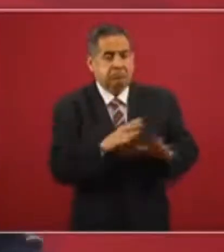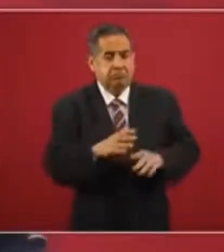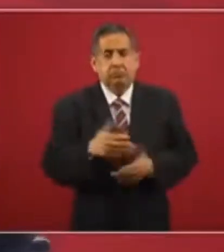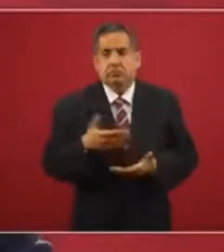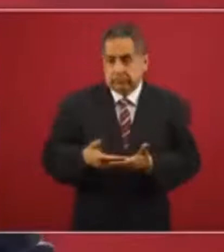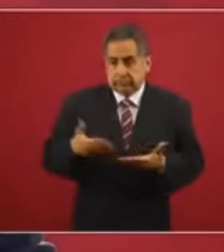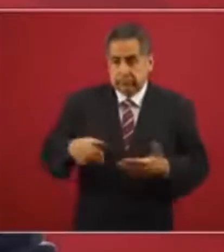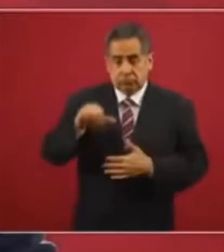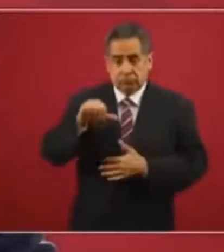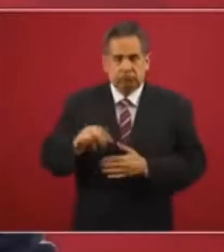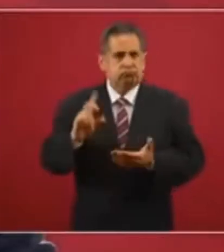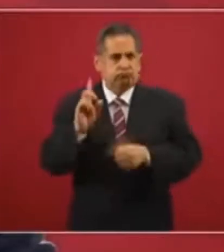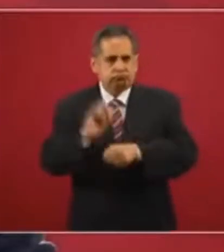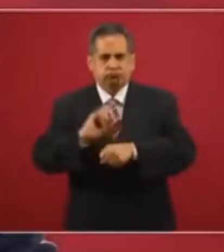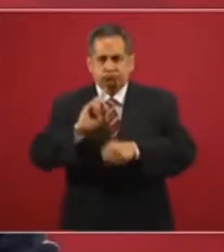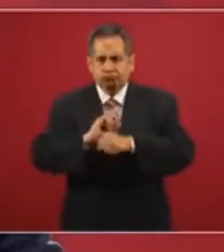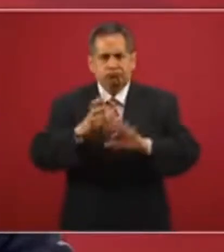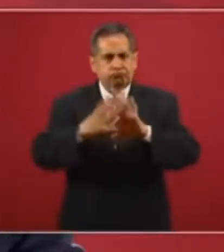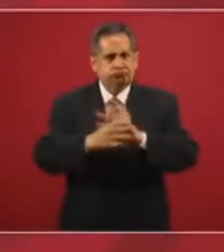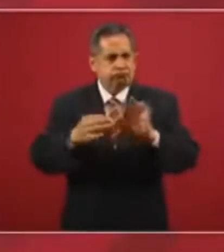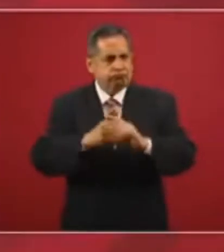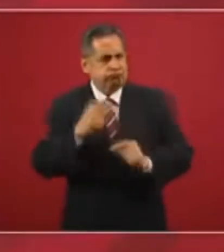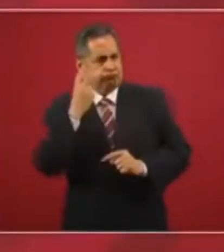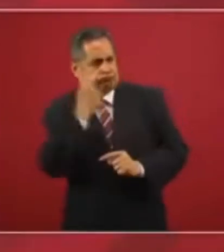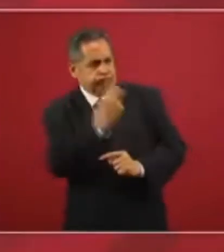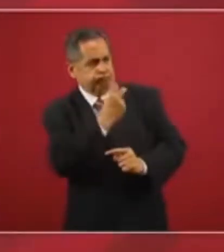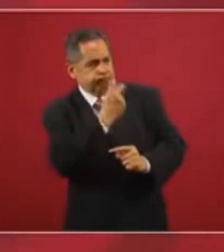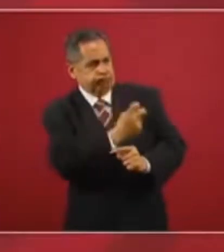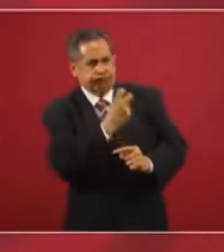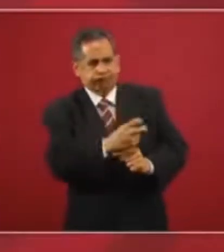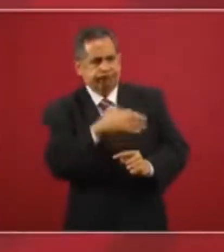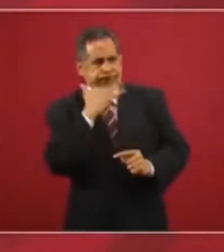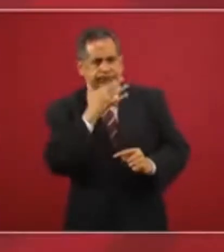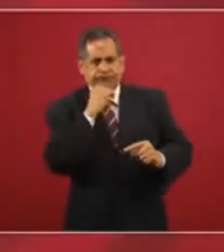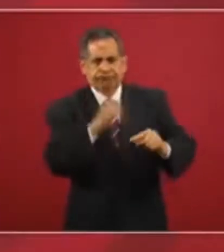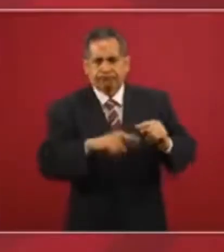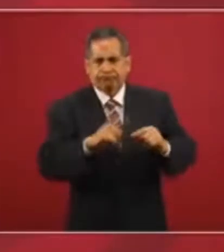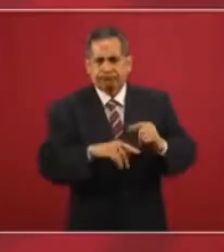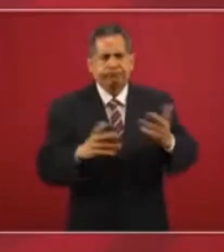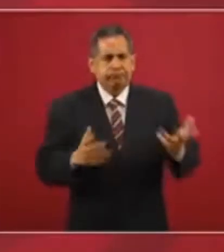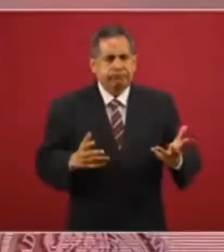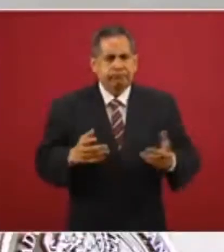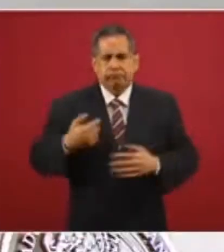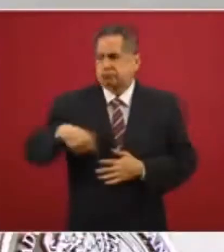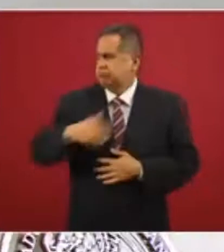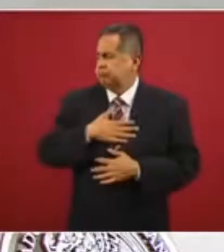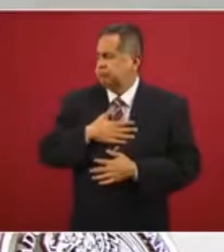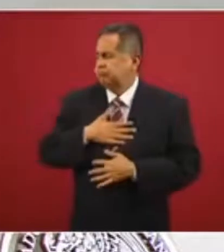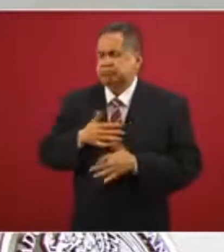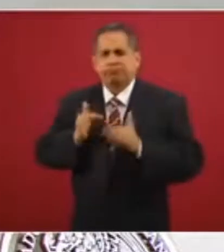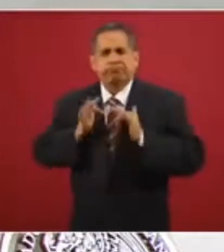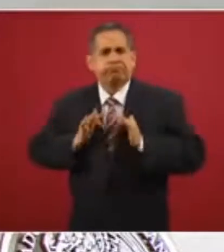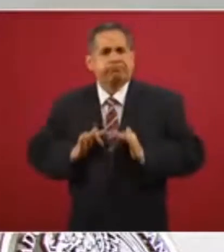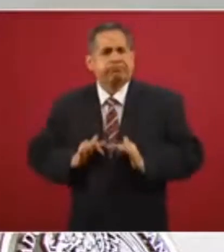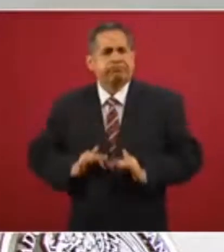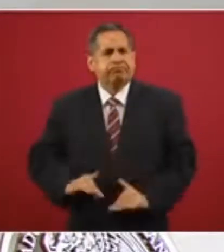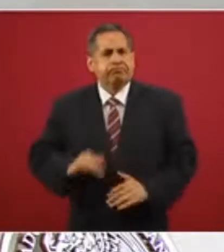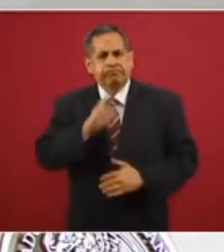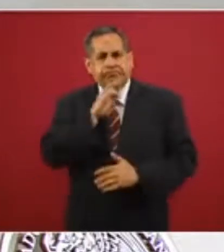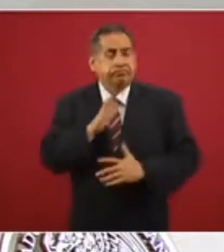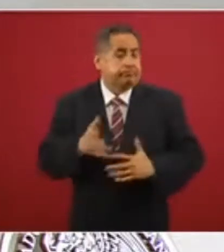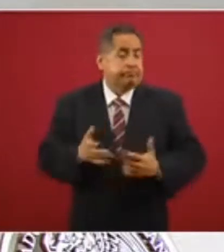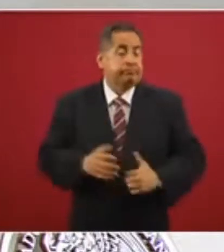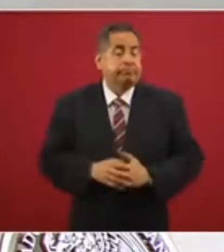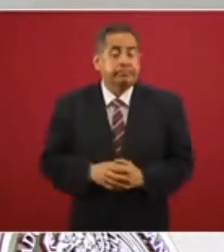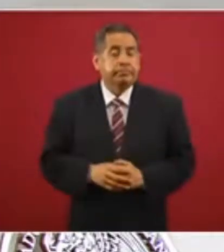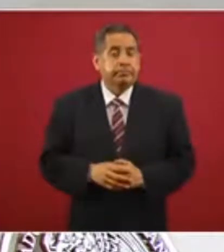hable de este tema, that now every Y no day we tener- speak of this topic ninguna preocupación. and we have no Y en